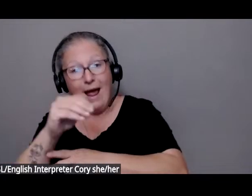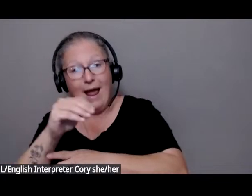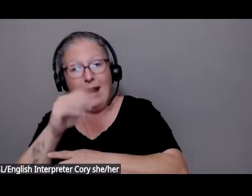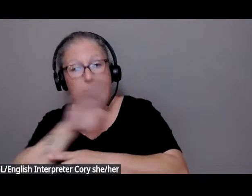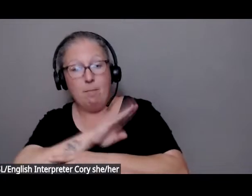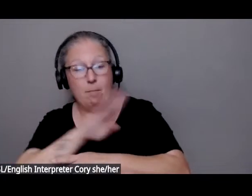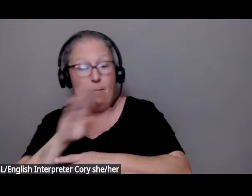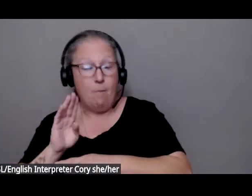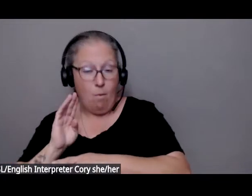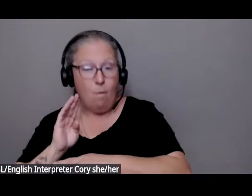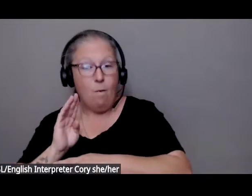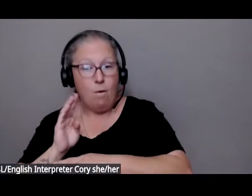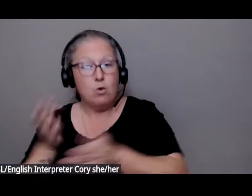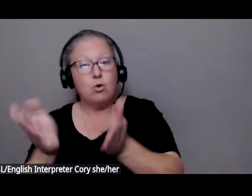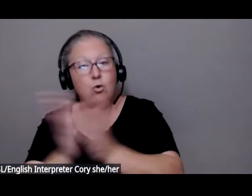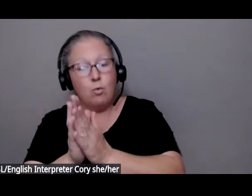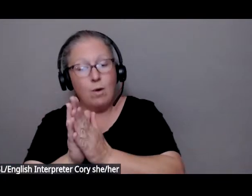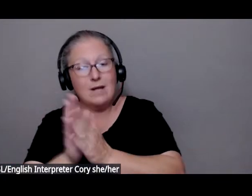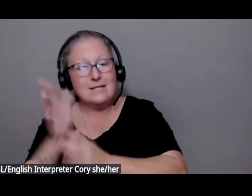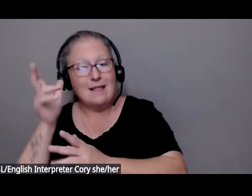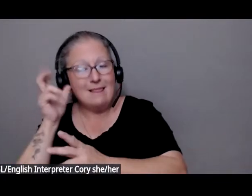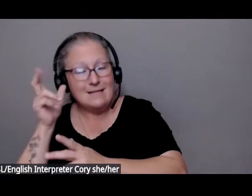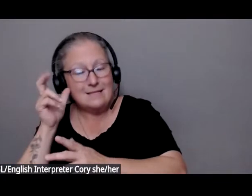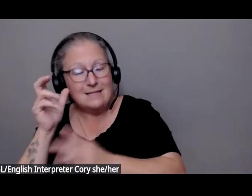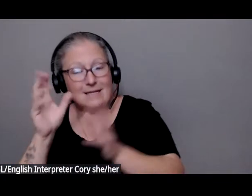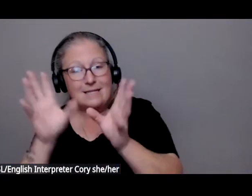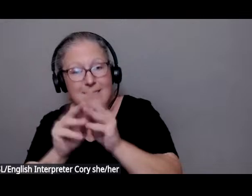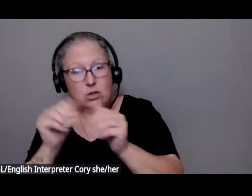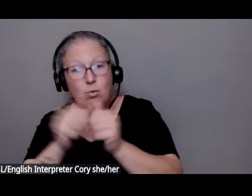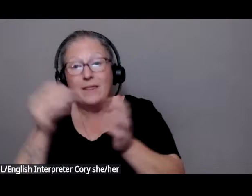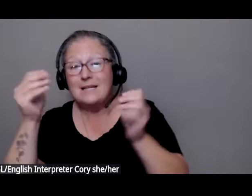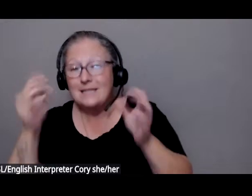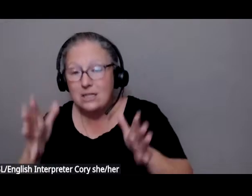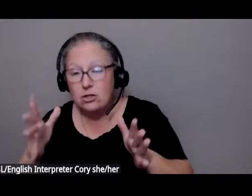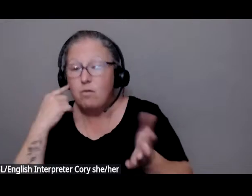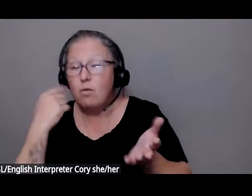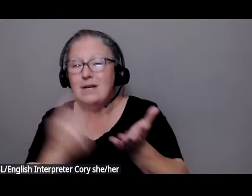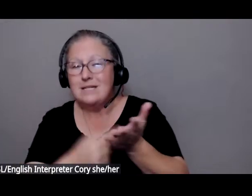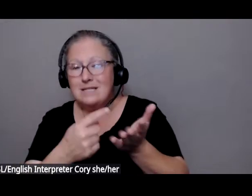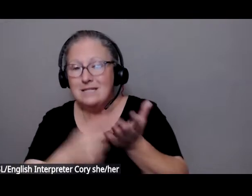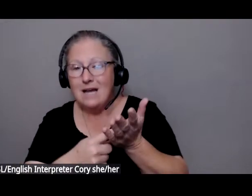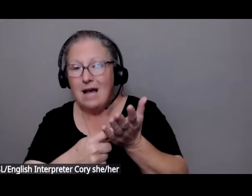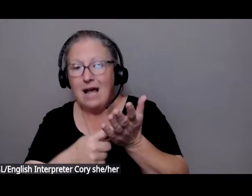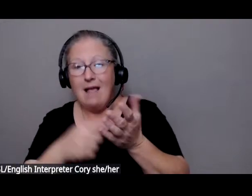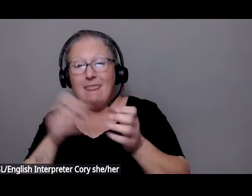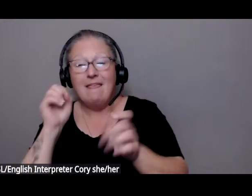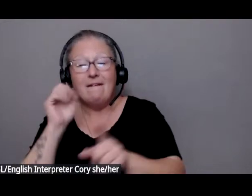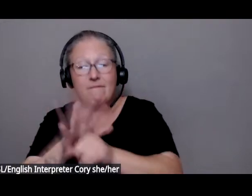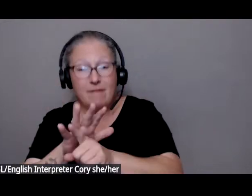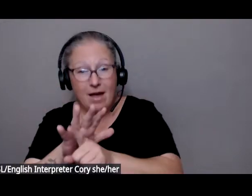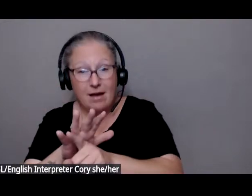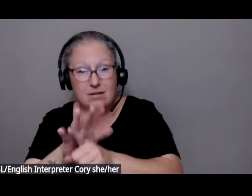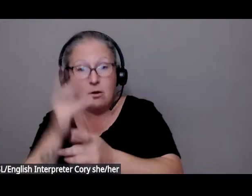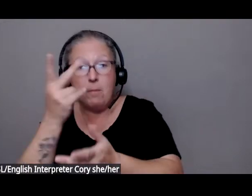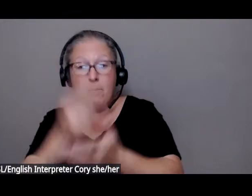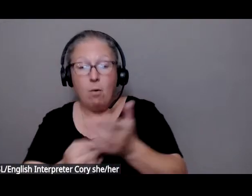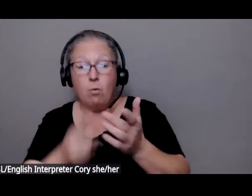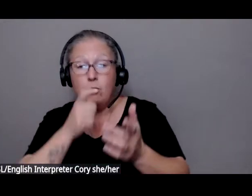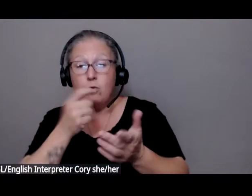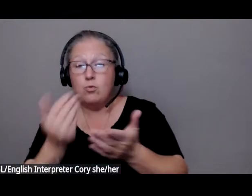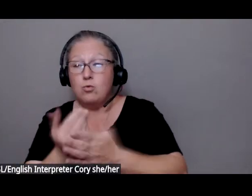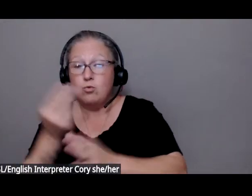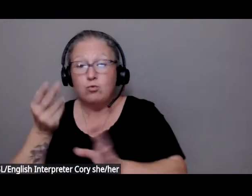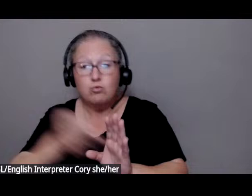board to request a listening session with teachers to discuss the cascading effects on both newcomers